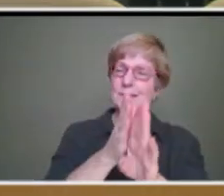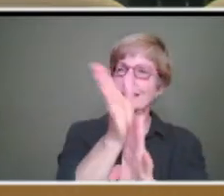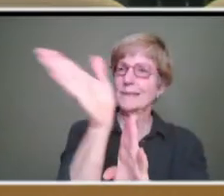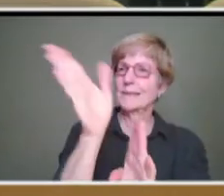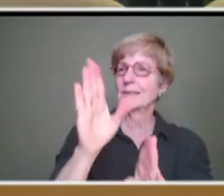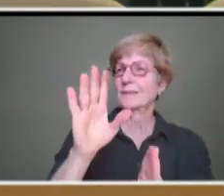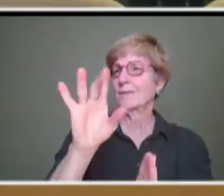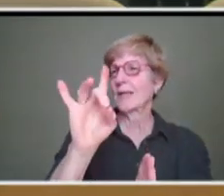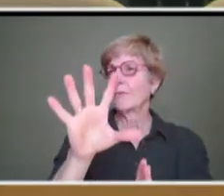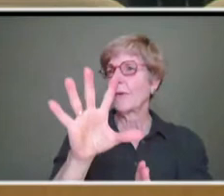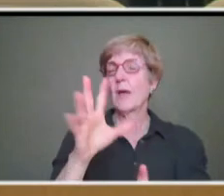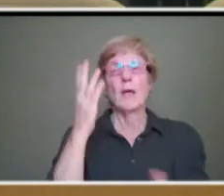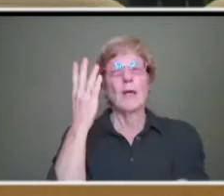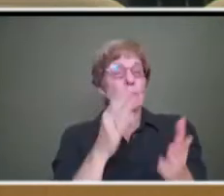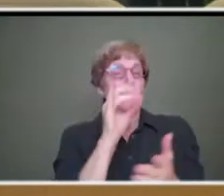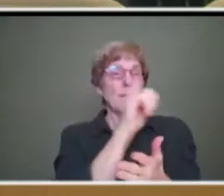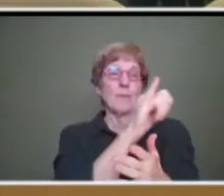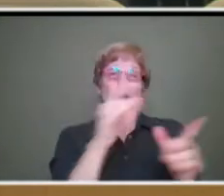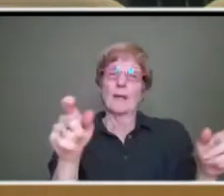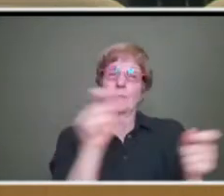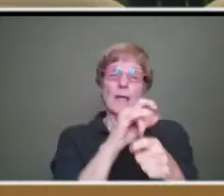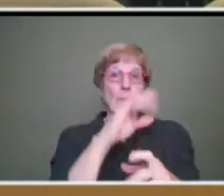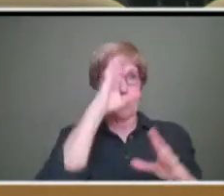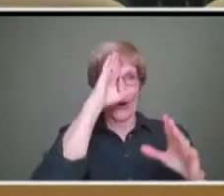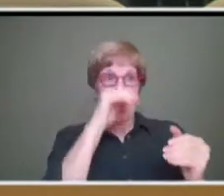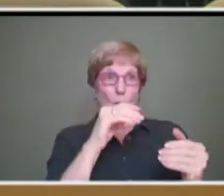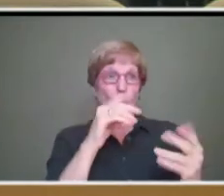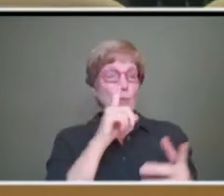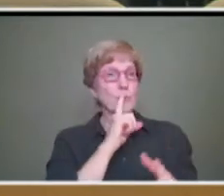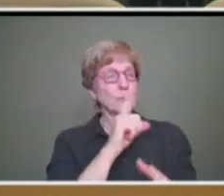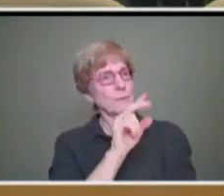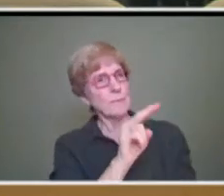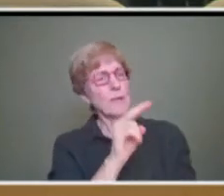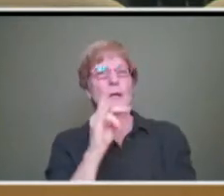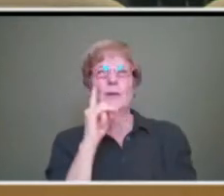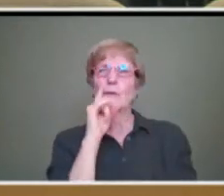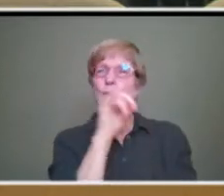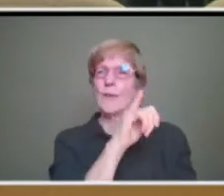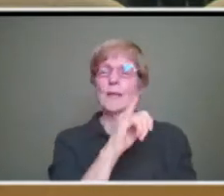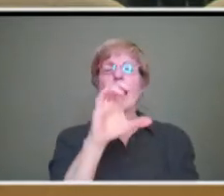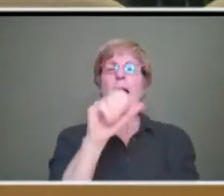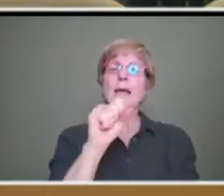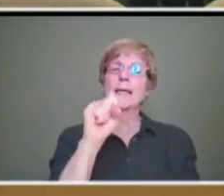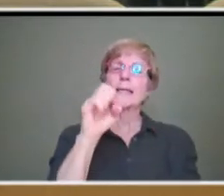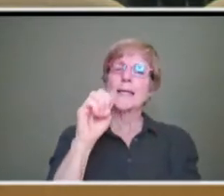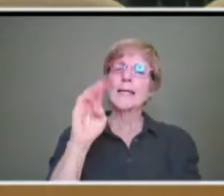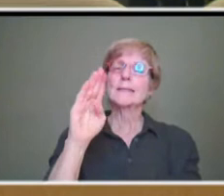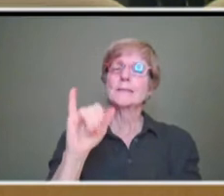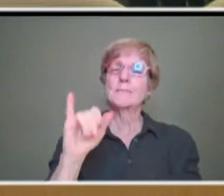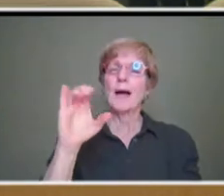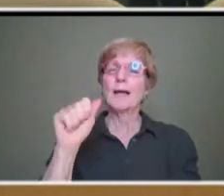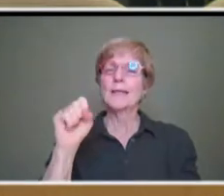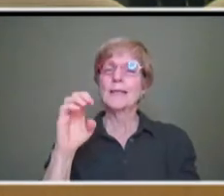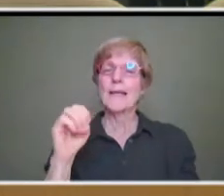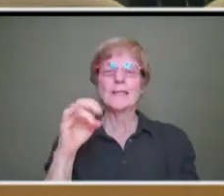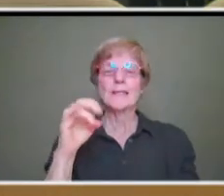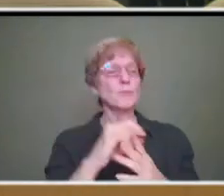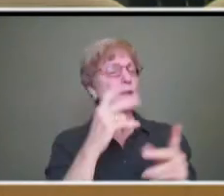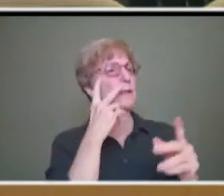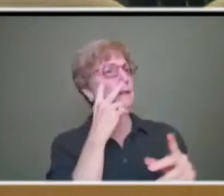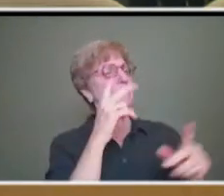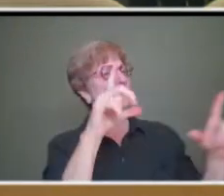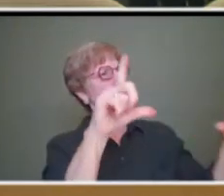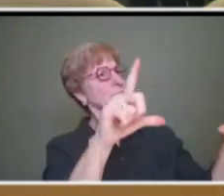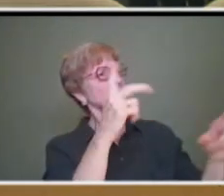updated uh I would hope it would if when someone starts to look at this on a case-by-case basis someone would look at that context and say well